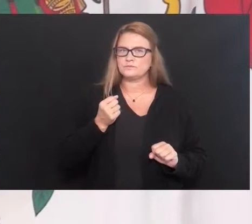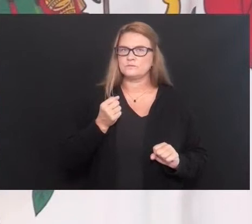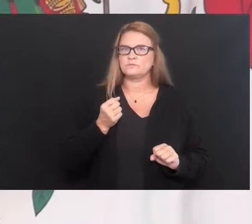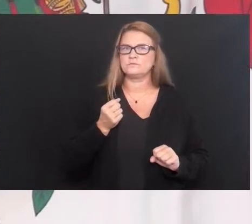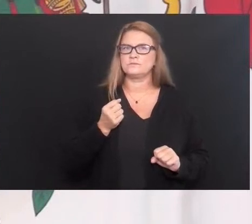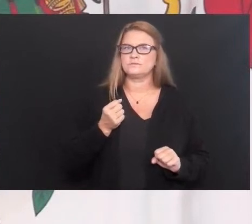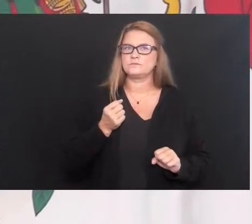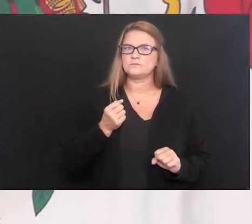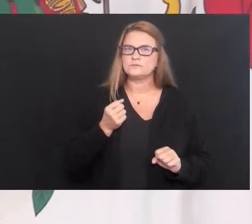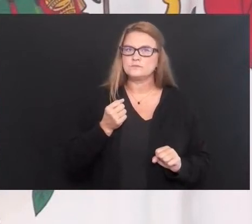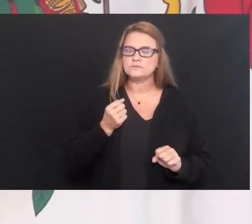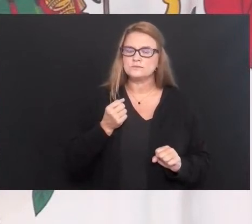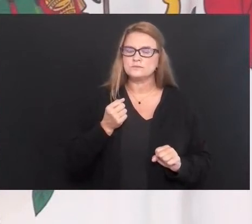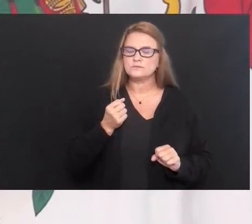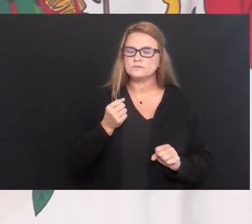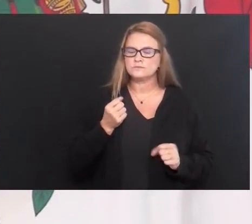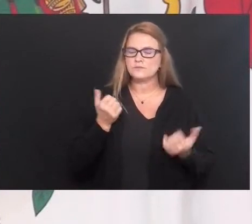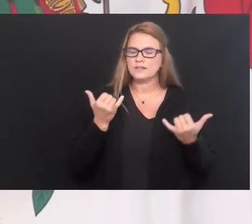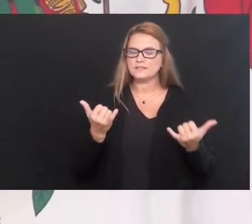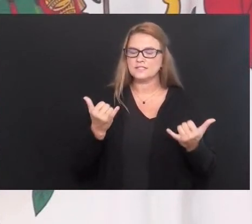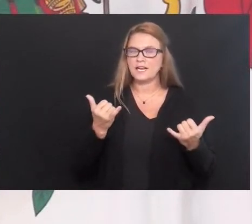today, with